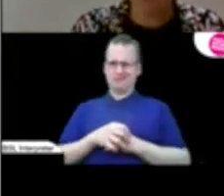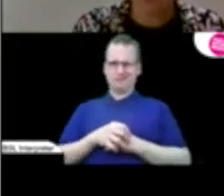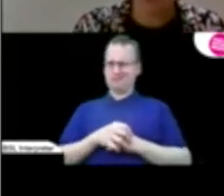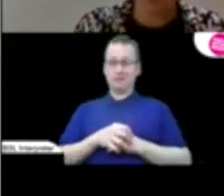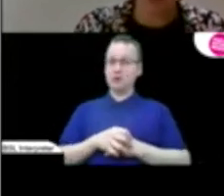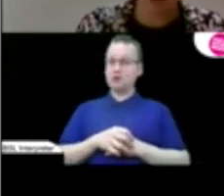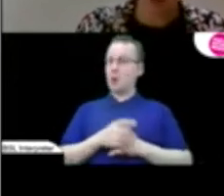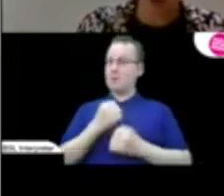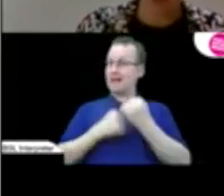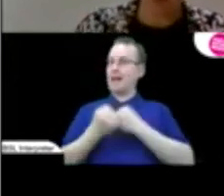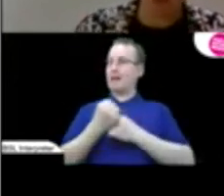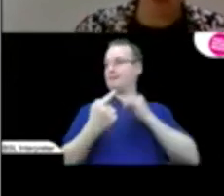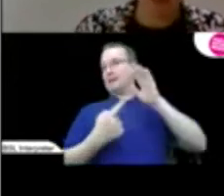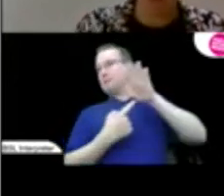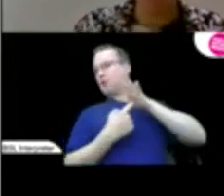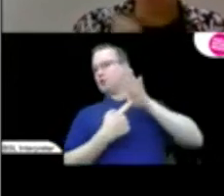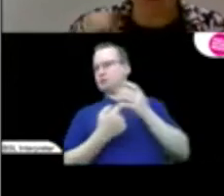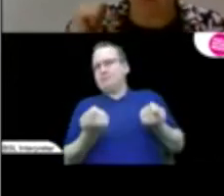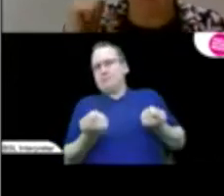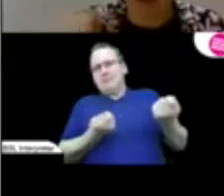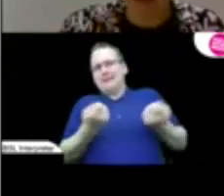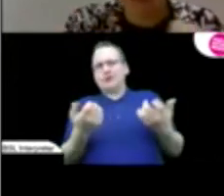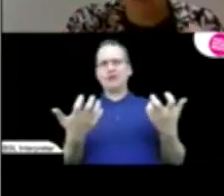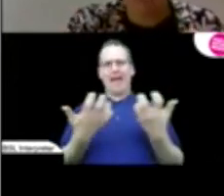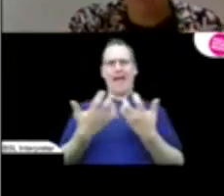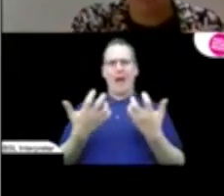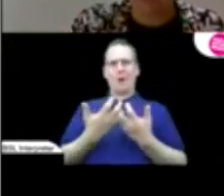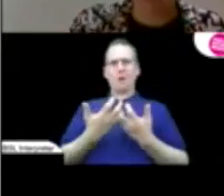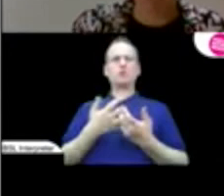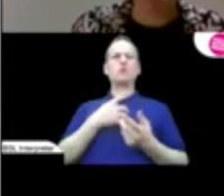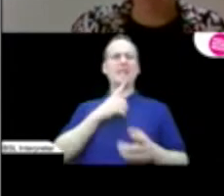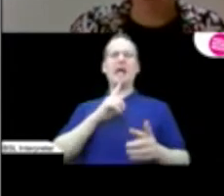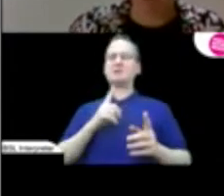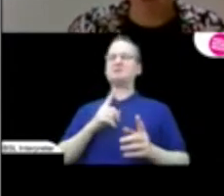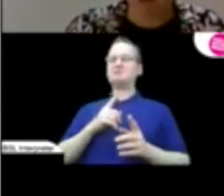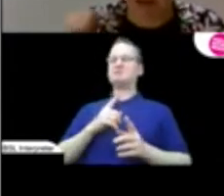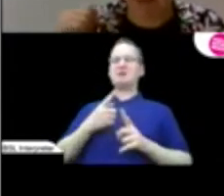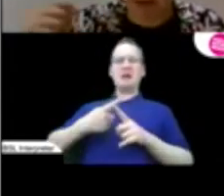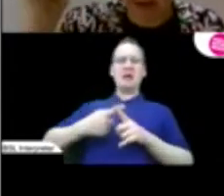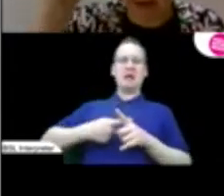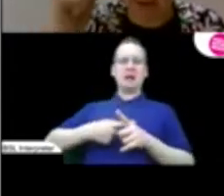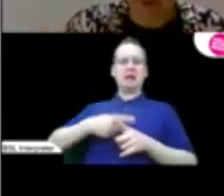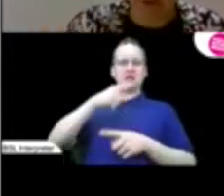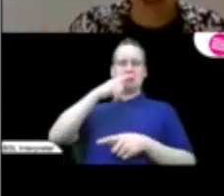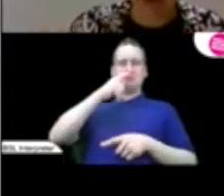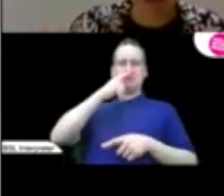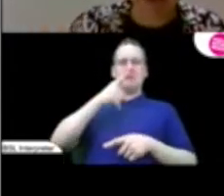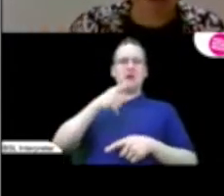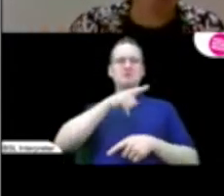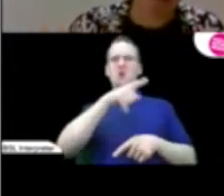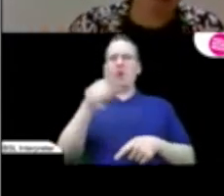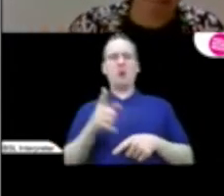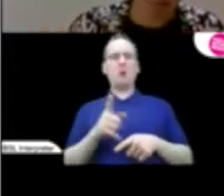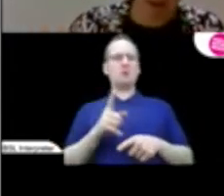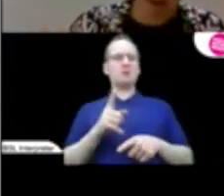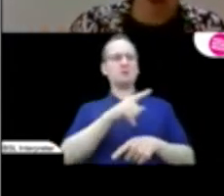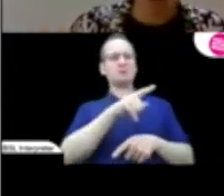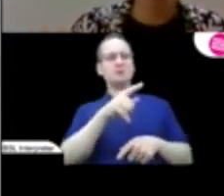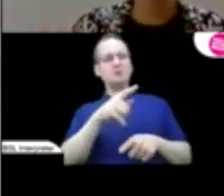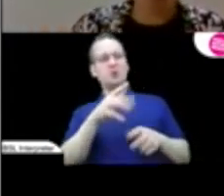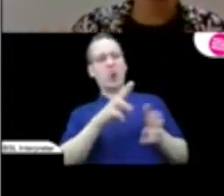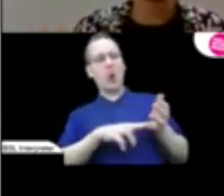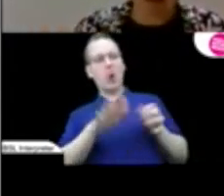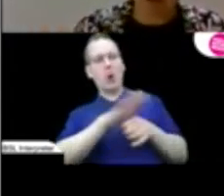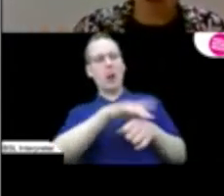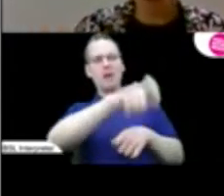really important to promote a sense of English superiority to keep the natives in check.